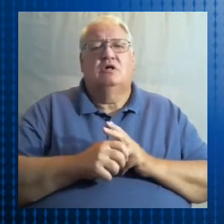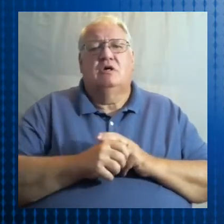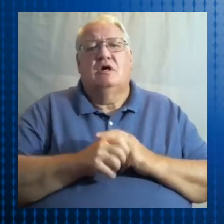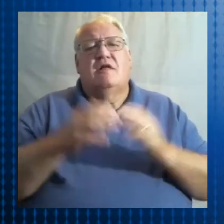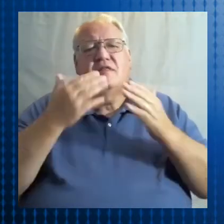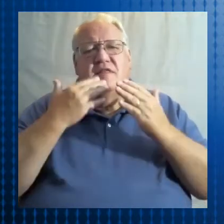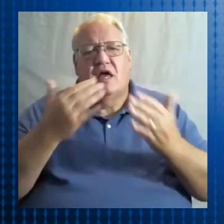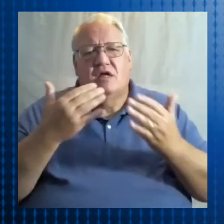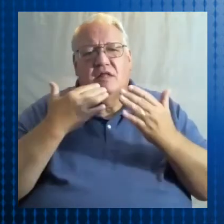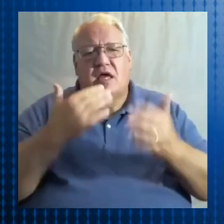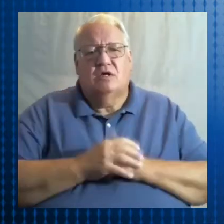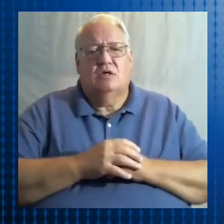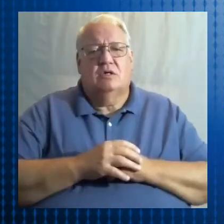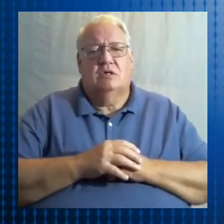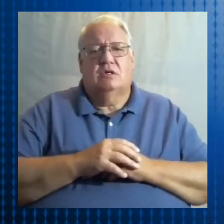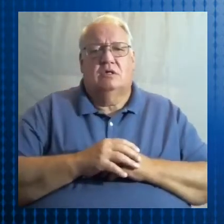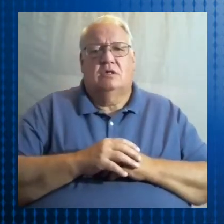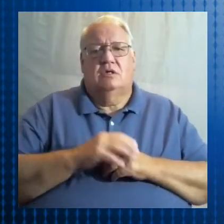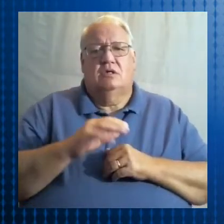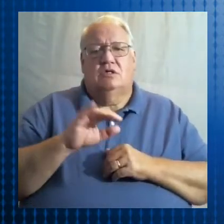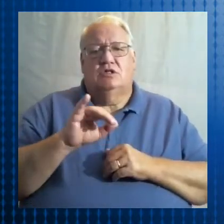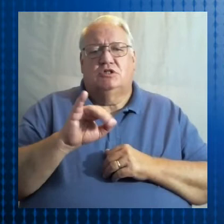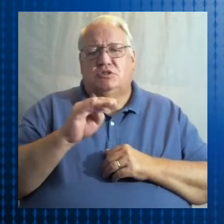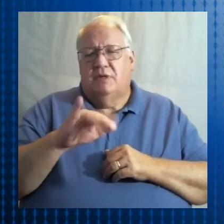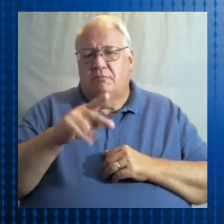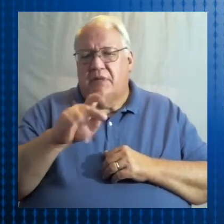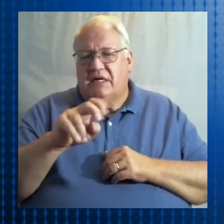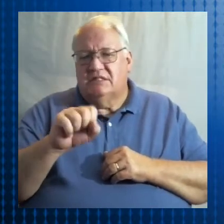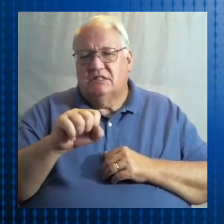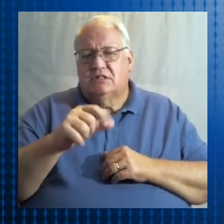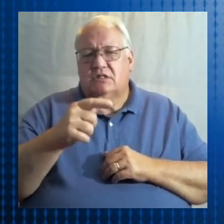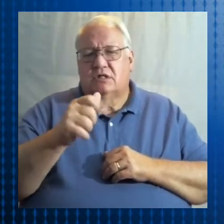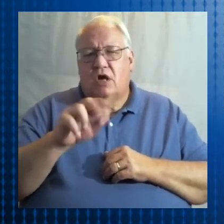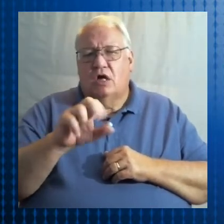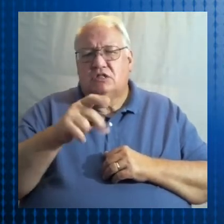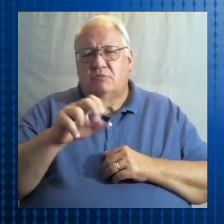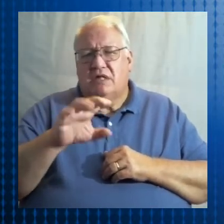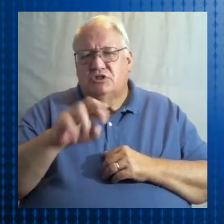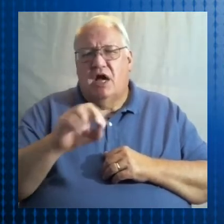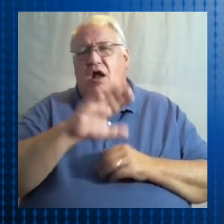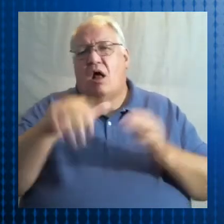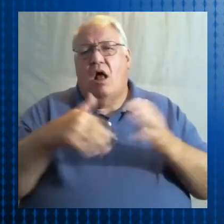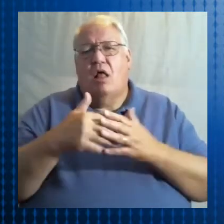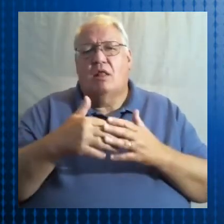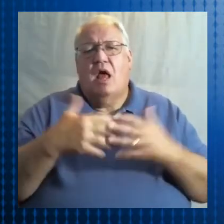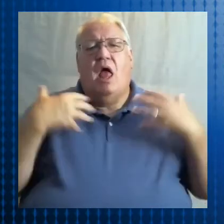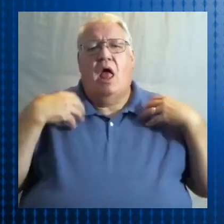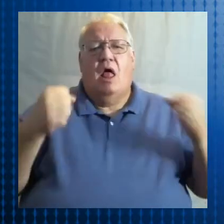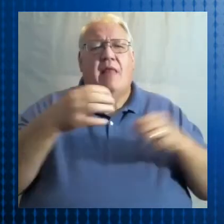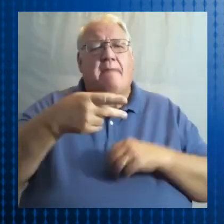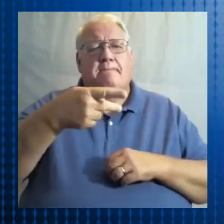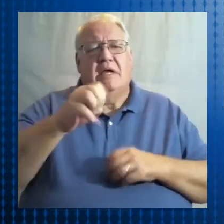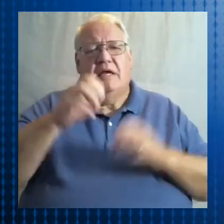you. To Mike Mainbrook, Jimmy Pickens, Dar Spencer, and all the health and physical education teachers